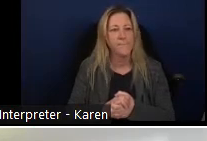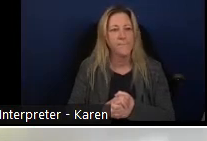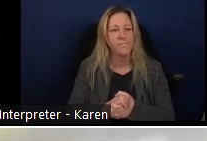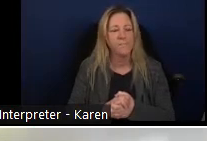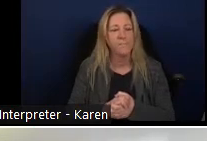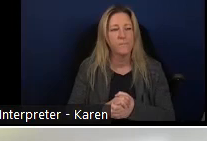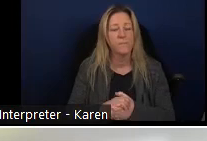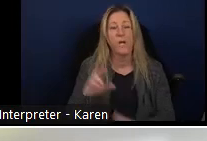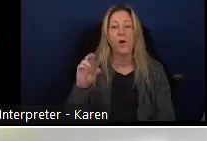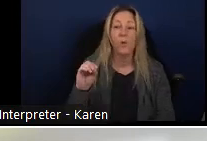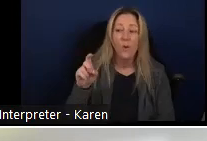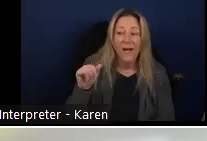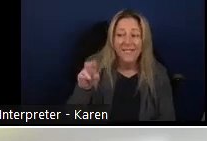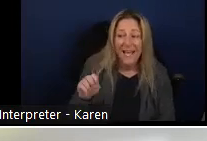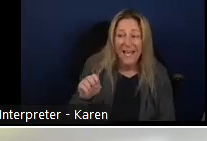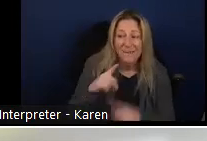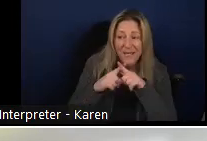Roxanne, you're on mute.